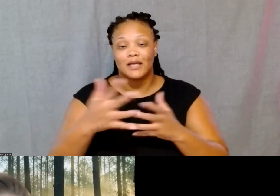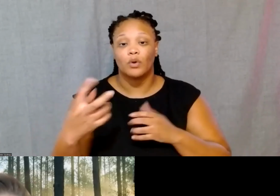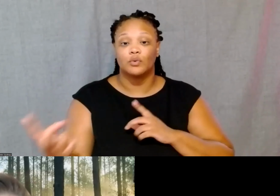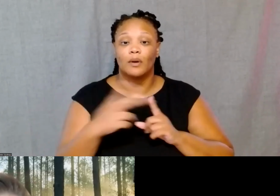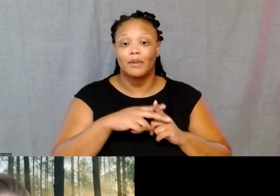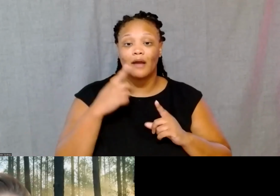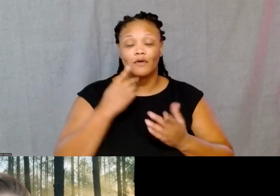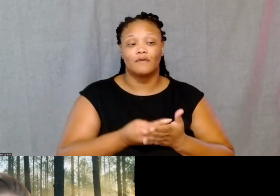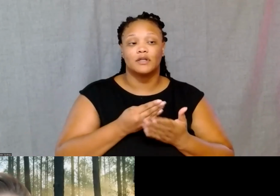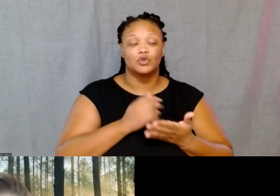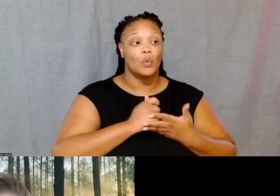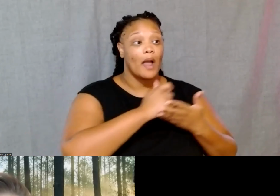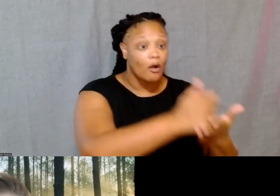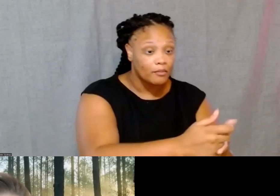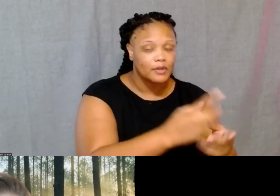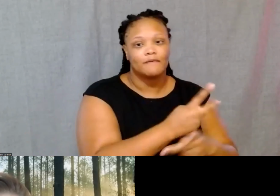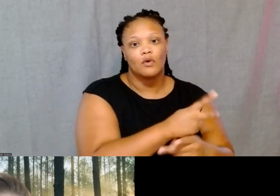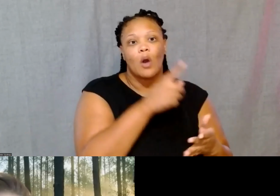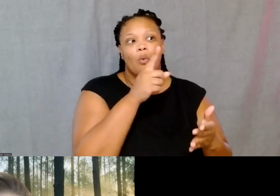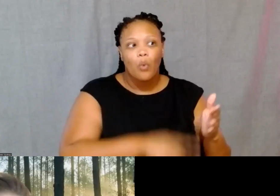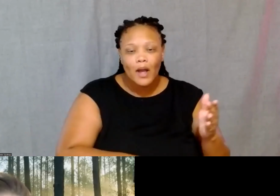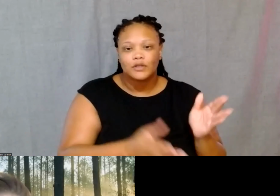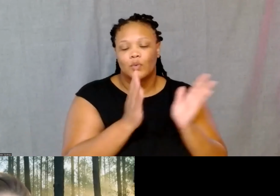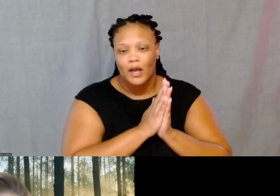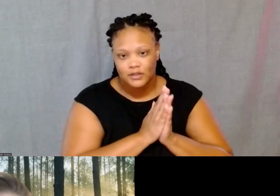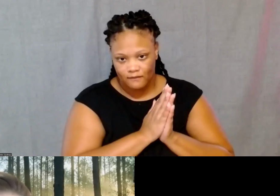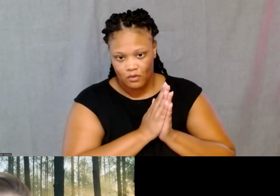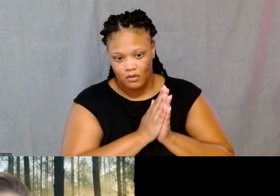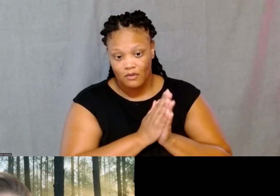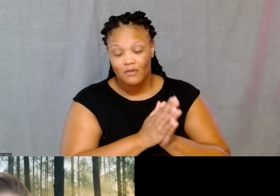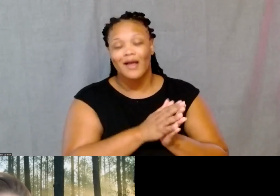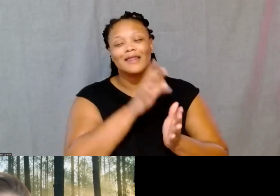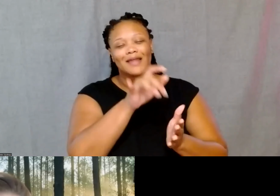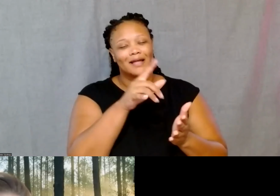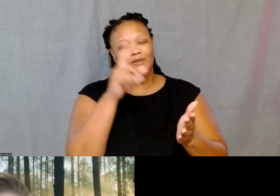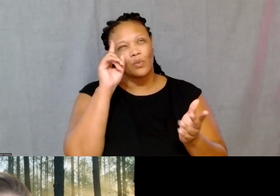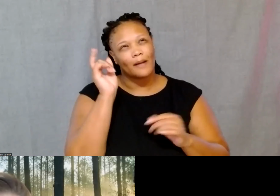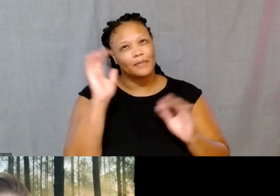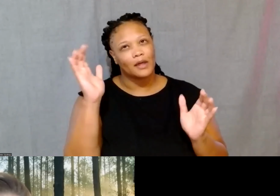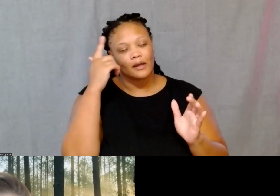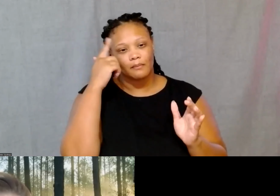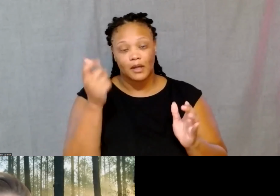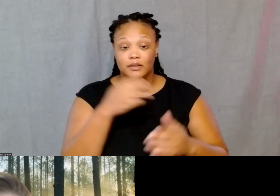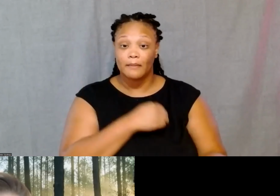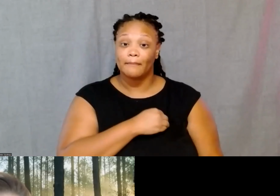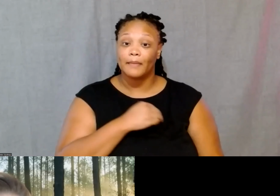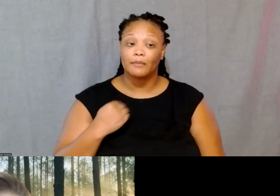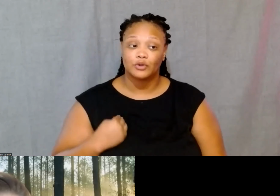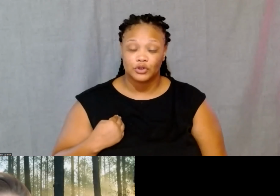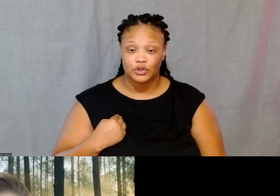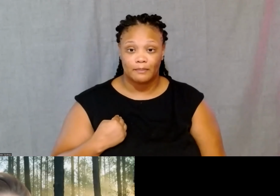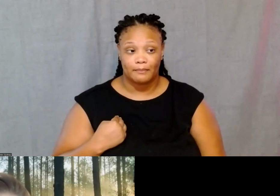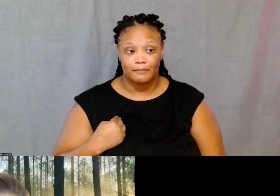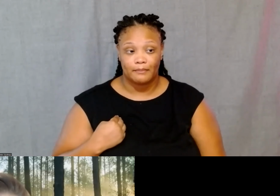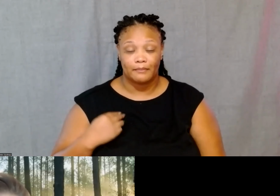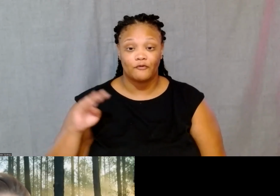them figure out what it is that they need to apply for and how to do that. Like that's kind of what I'm thinking, because membership of